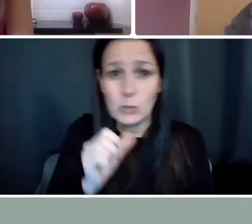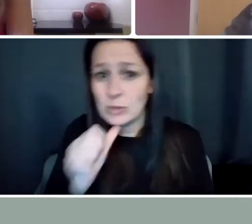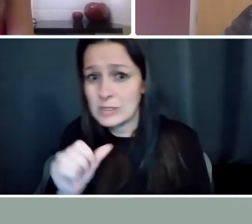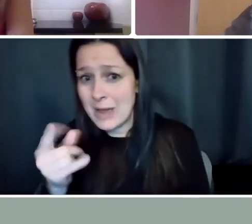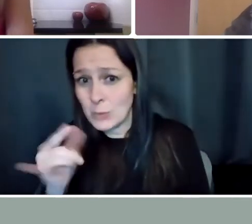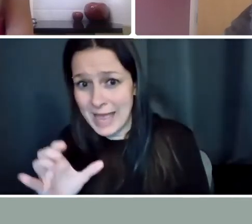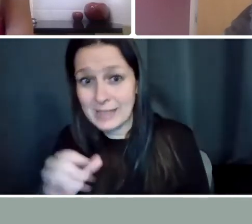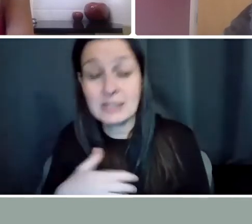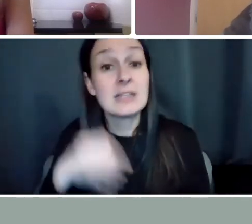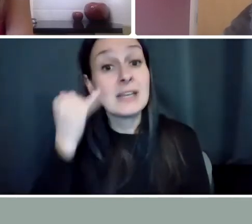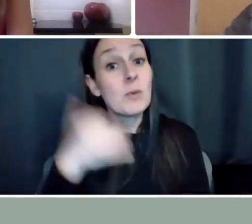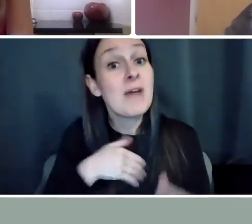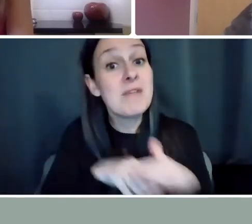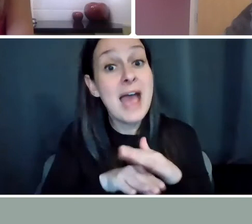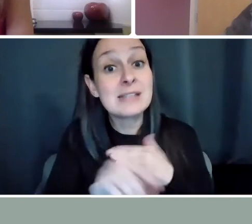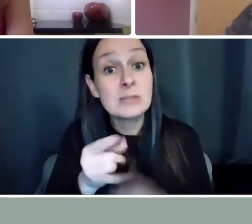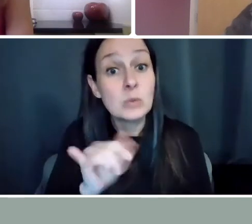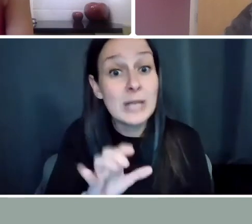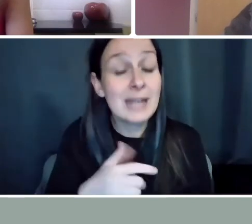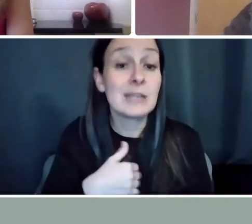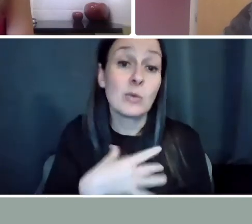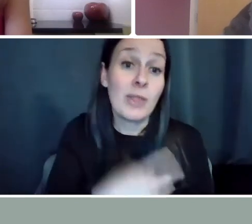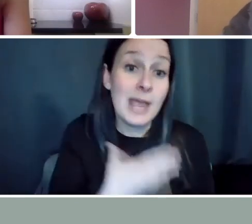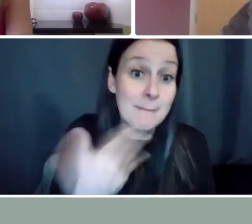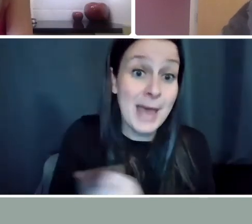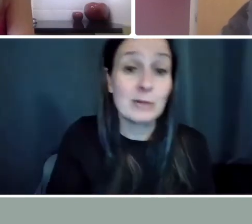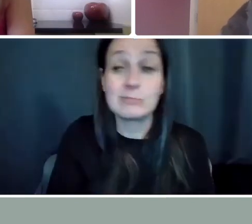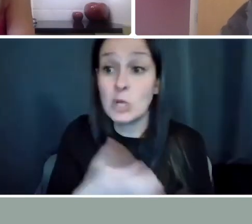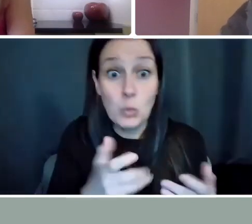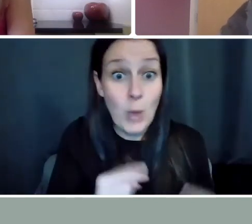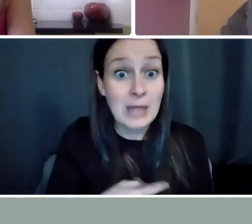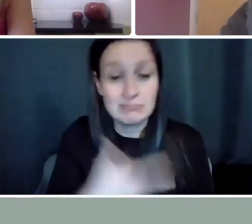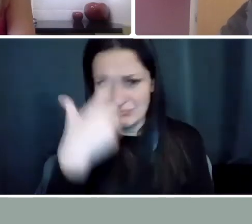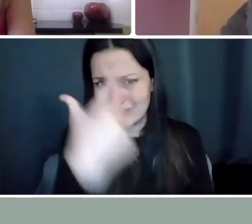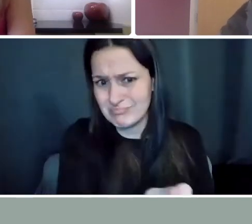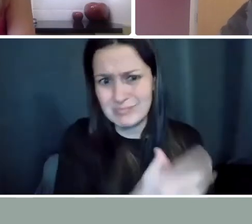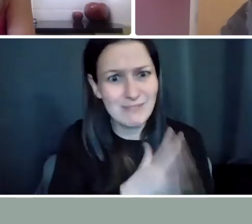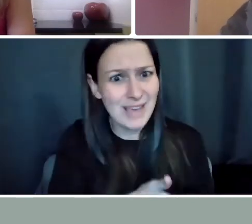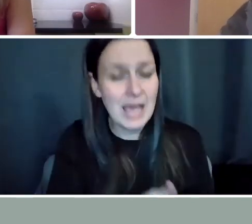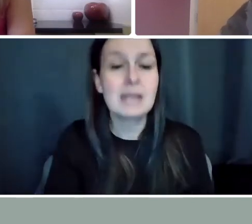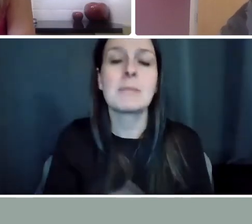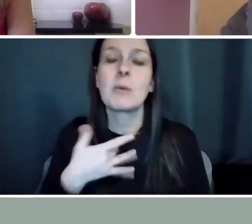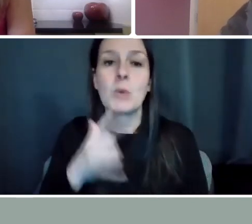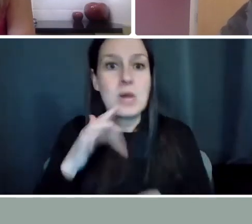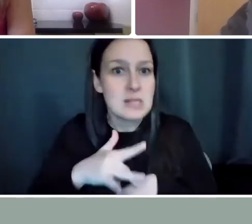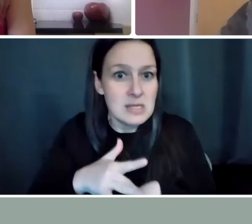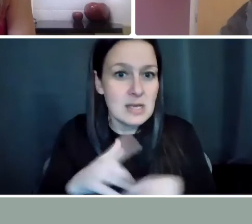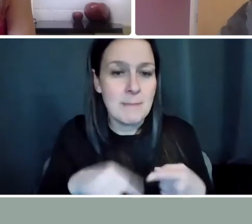if you have access to organic, you like organic better, you want it, great. But we don't want to be